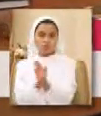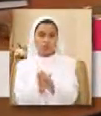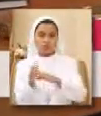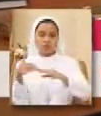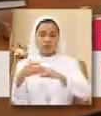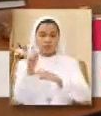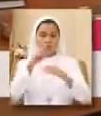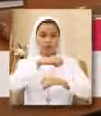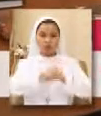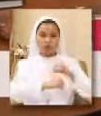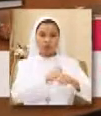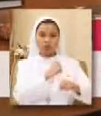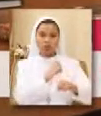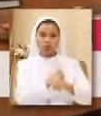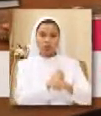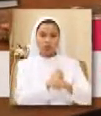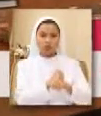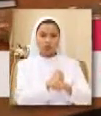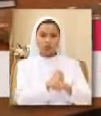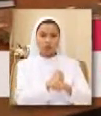year, and